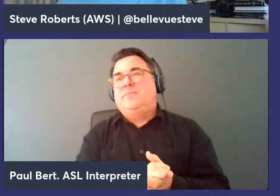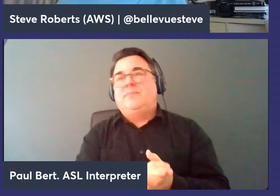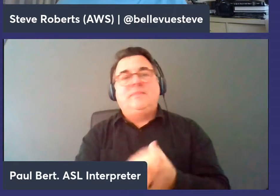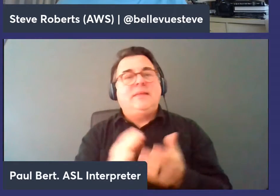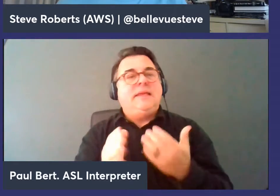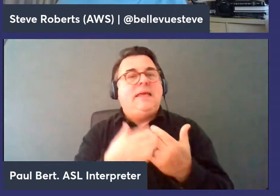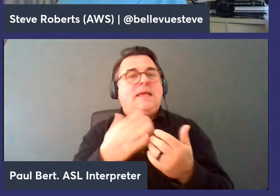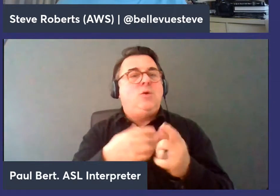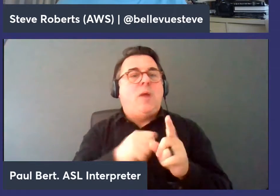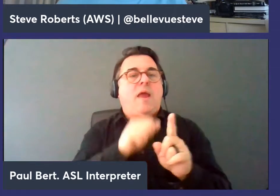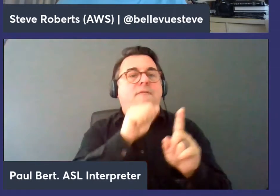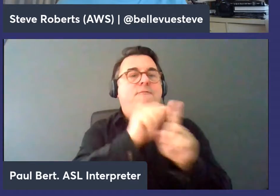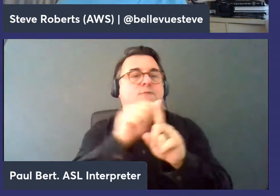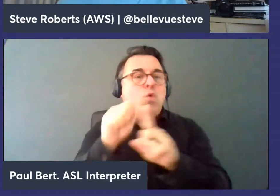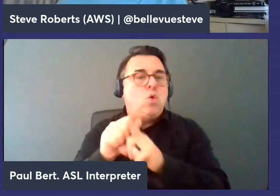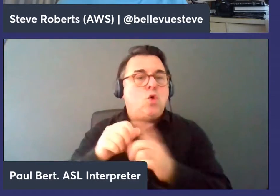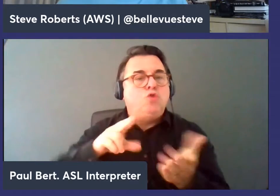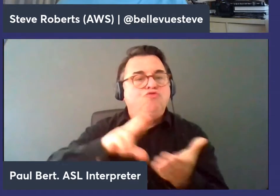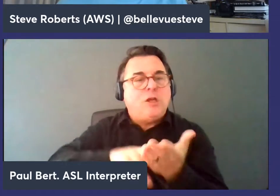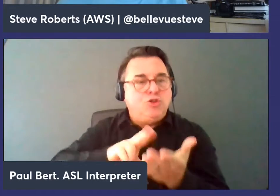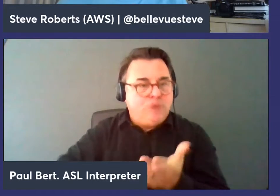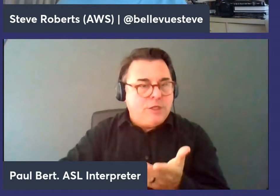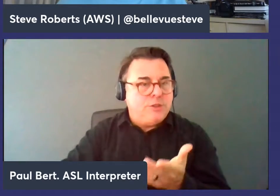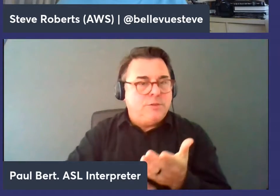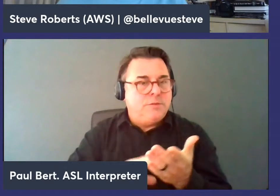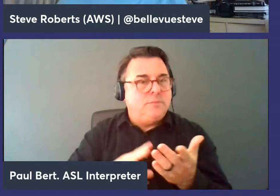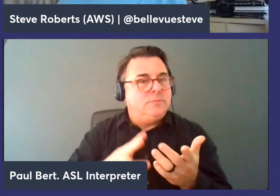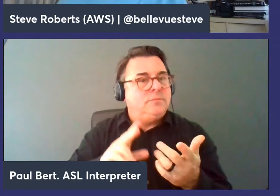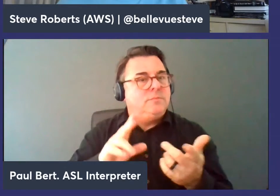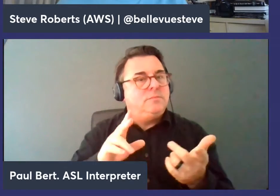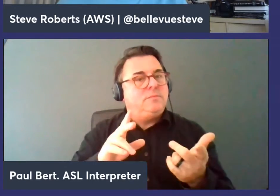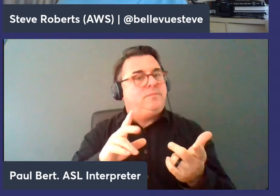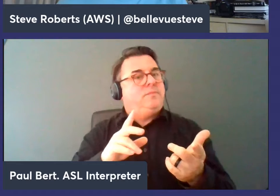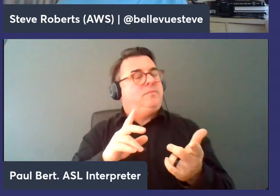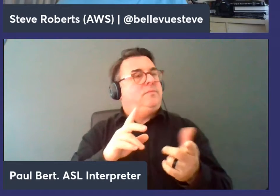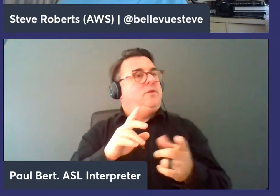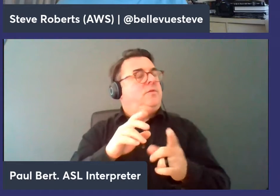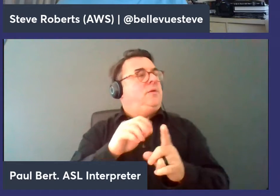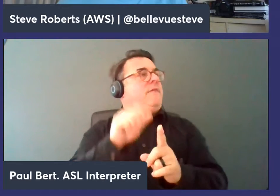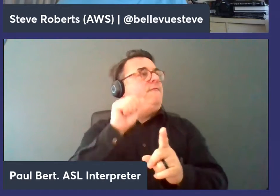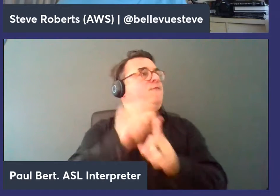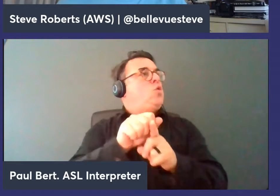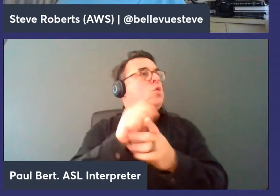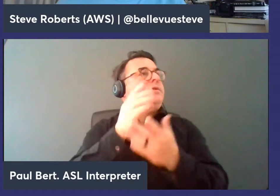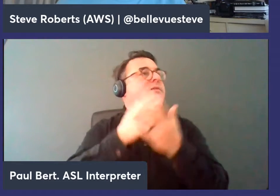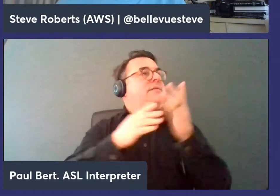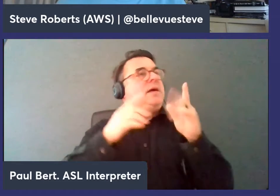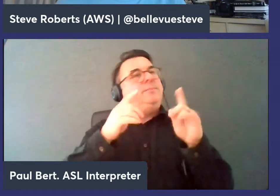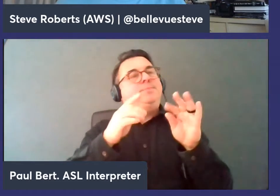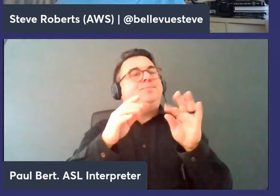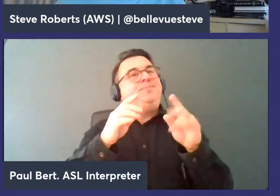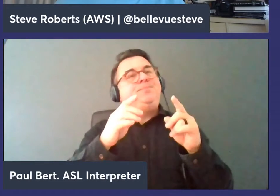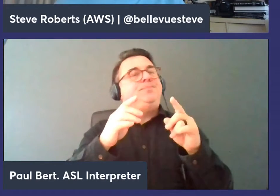spoof registration captchas and get around some of the really simple,